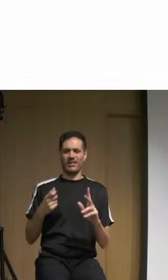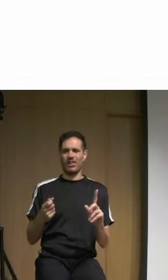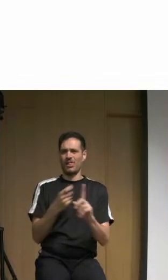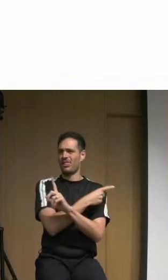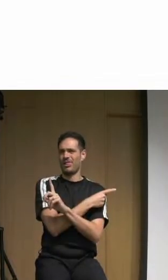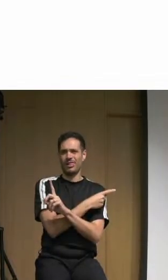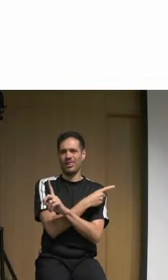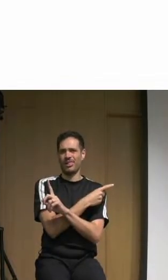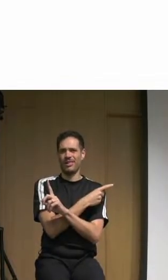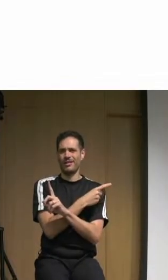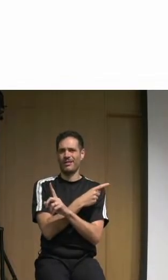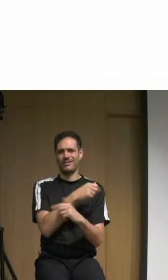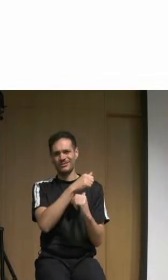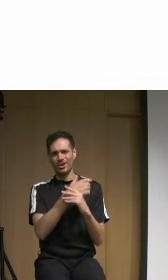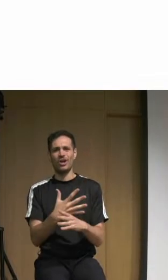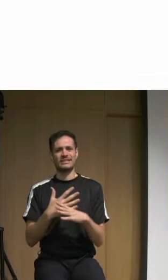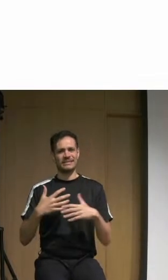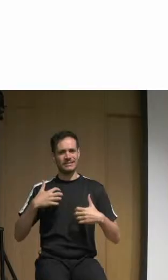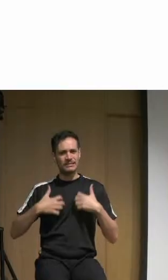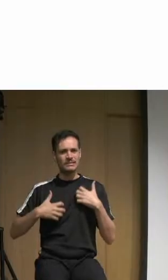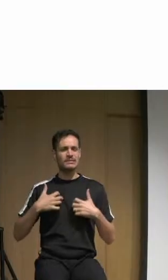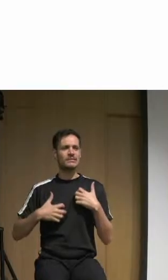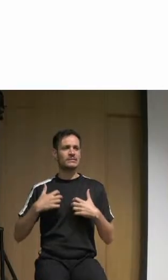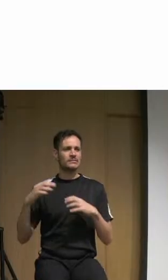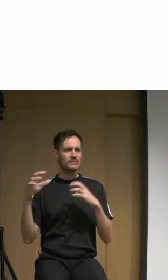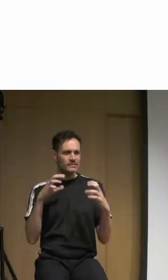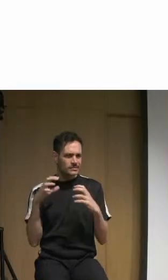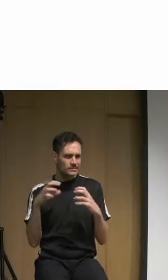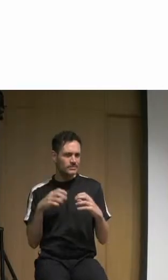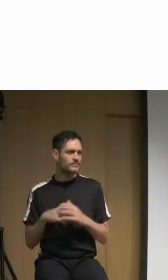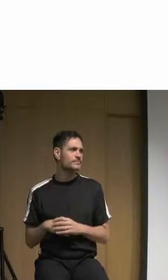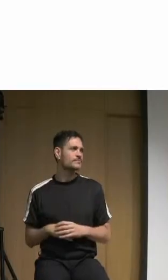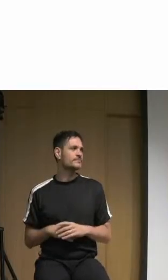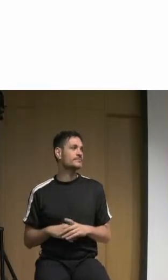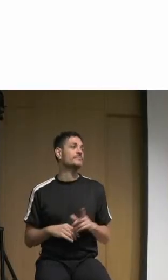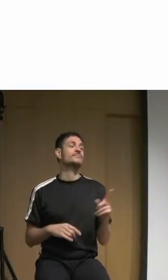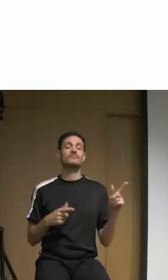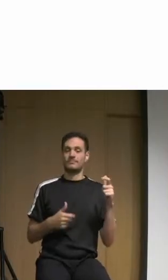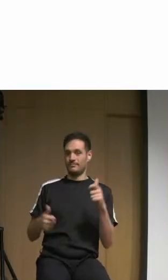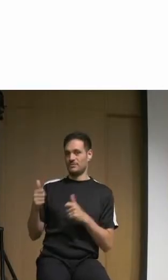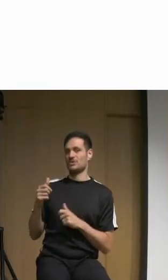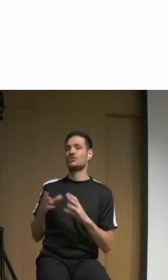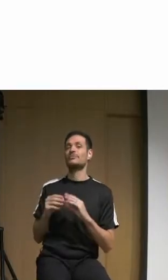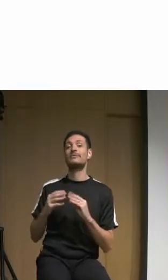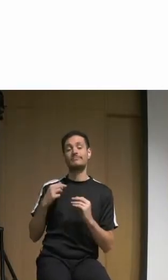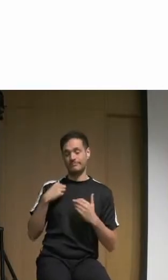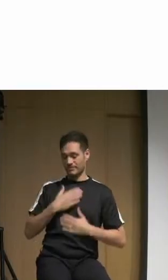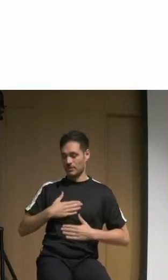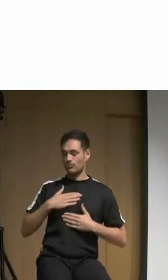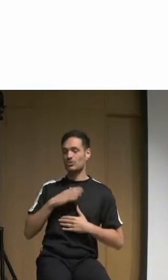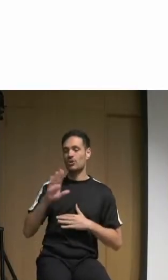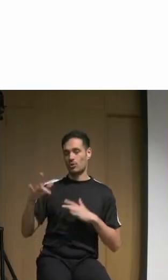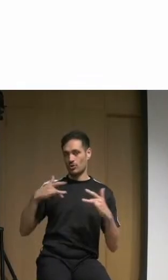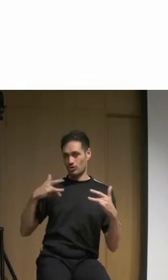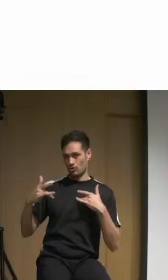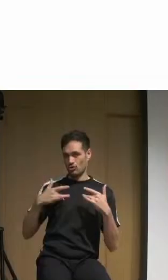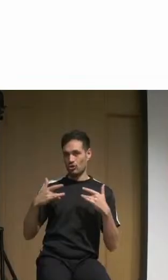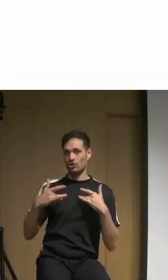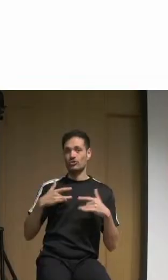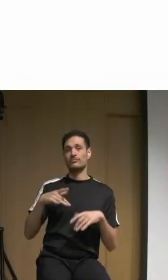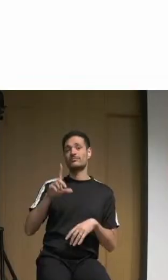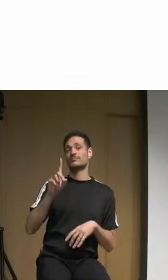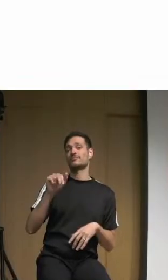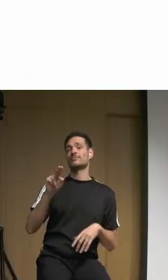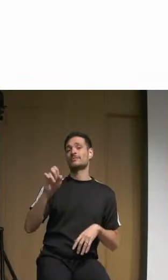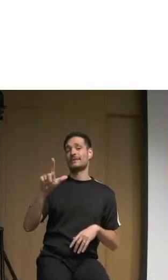tension around its contents? I appreciate your concerns, Commissioner Daniel Favors. I just want to share that